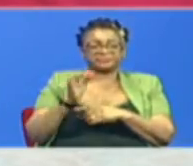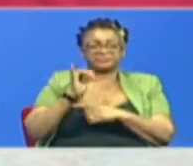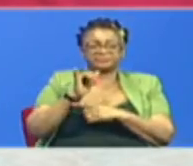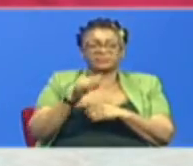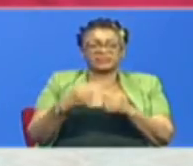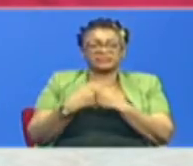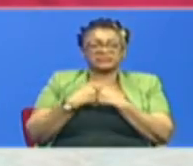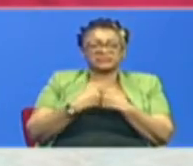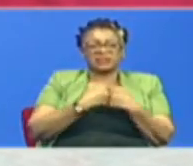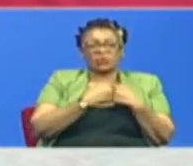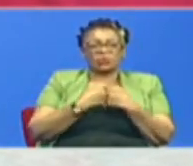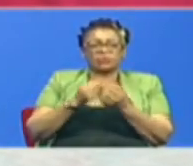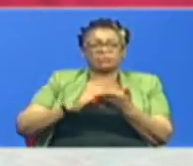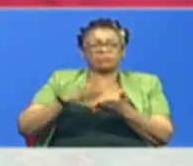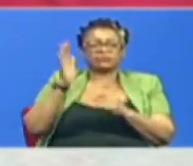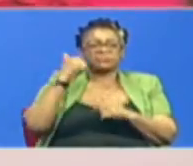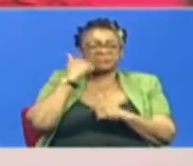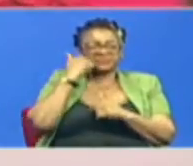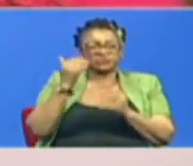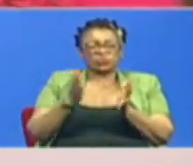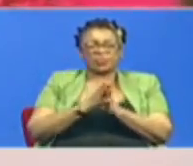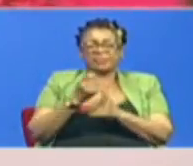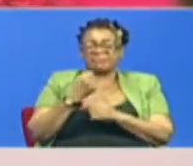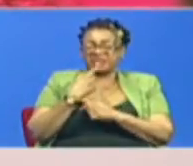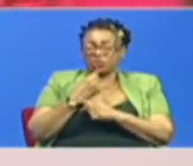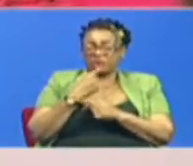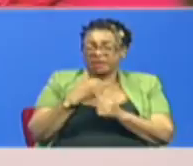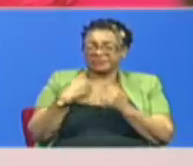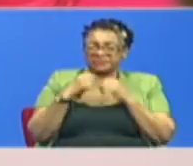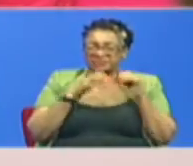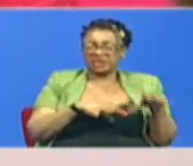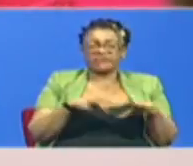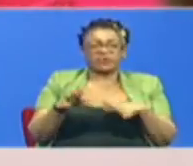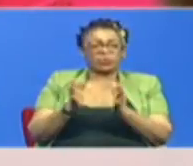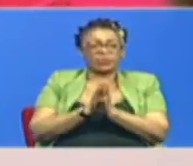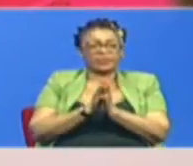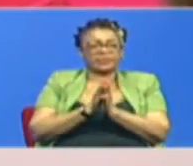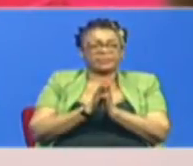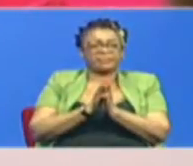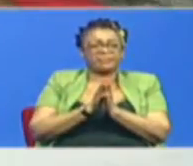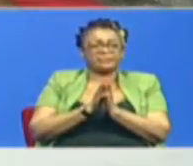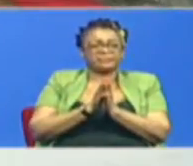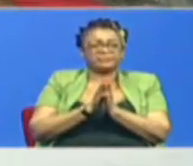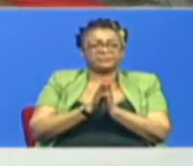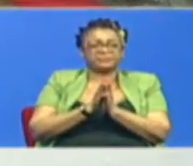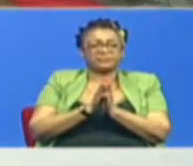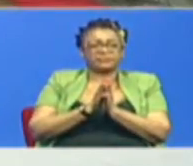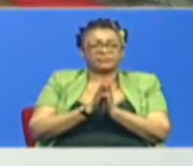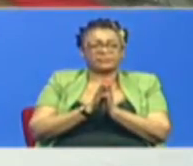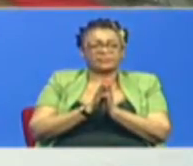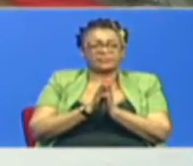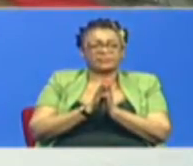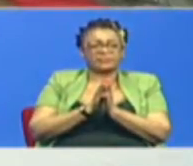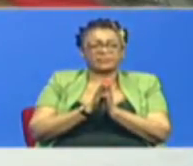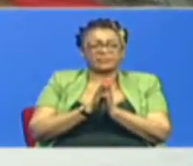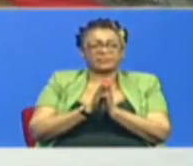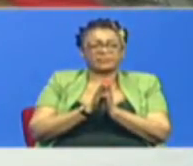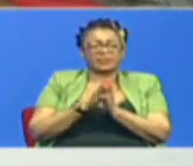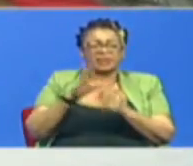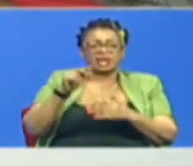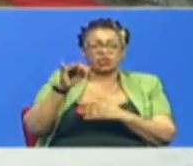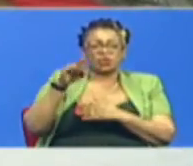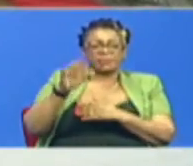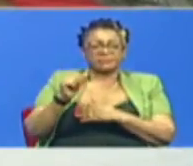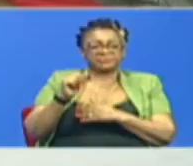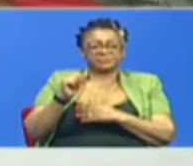most patients with underlying medical conditions are grappling with in the face of the COVID-19 pandemic. Nayuma